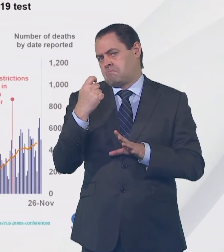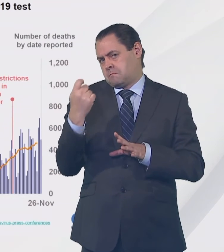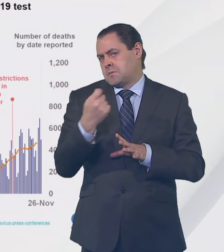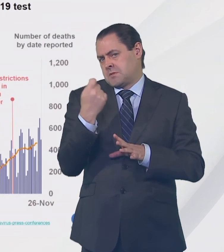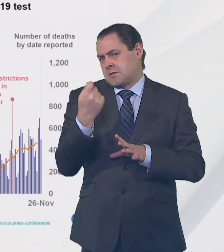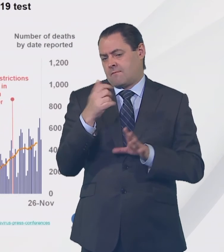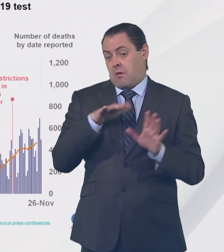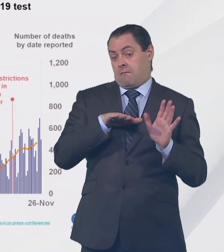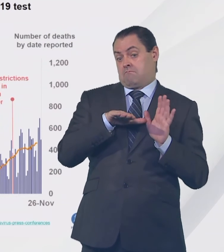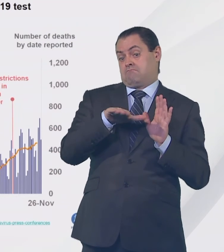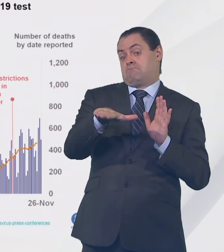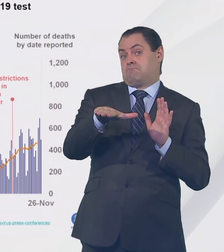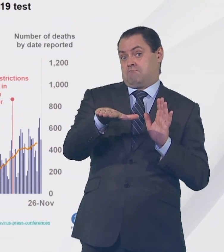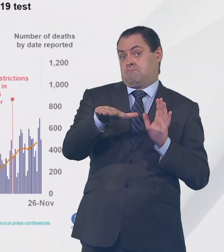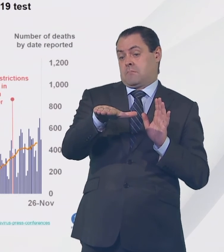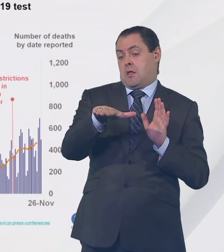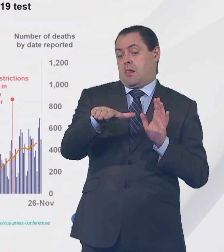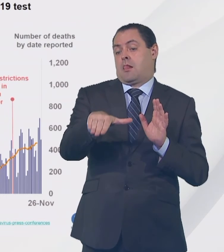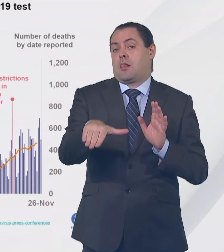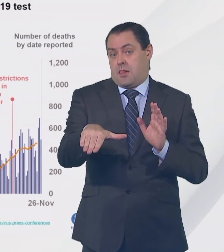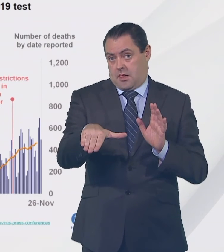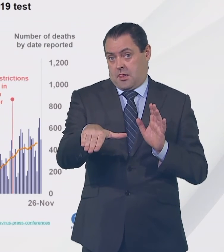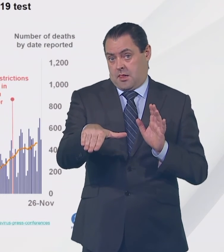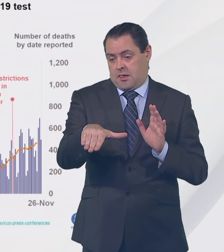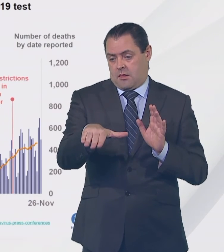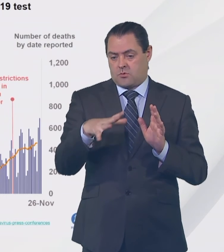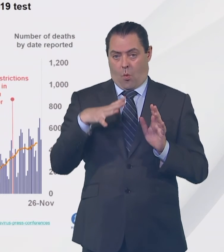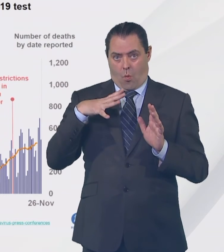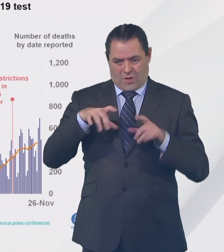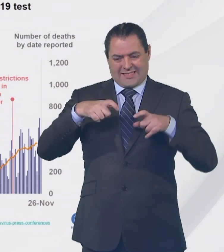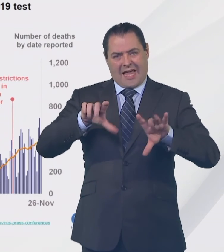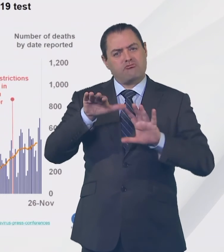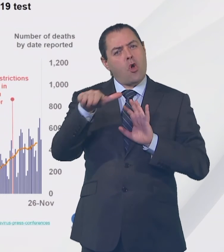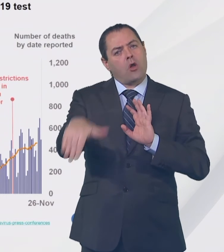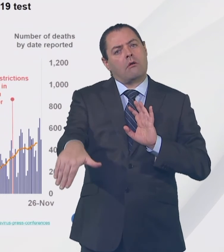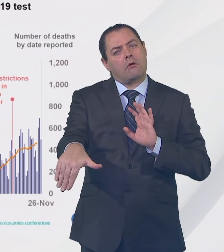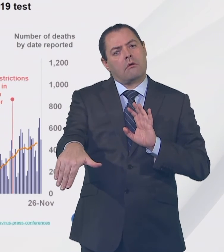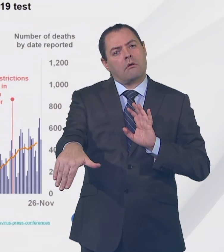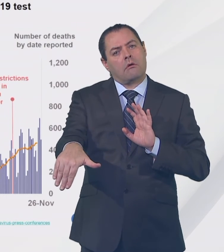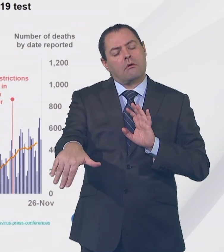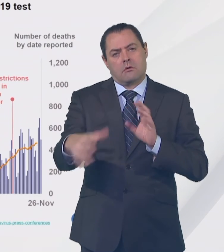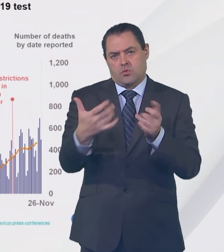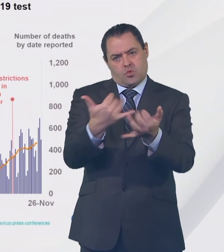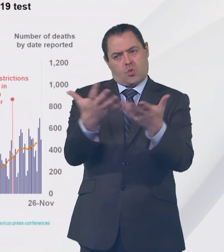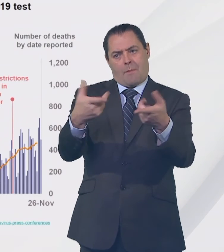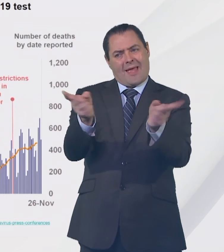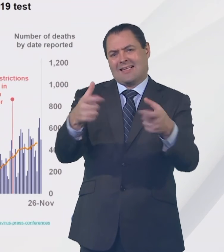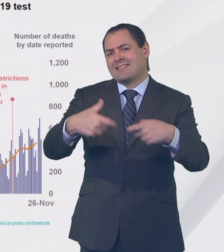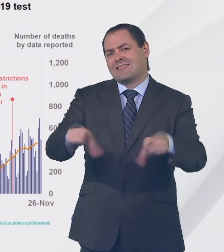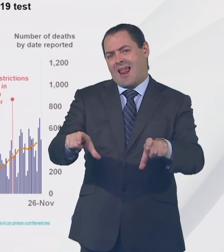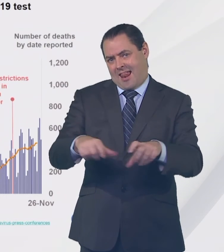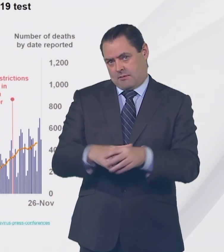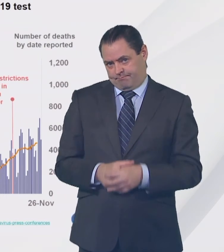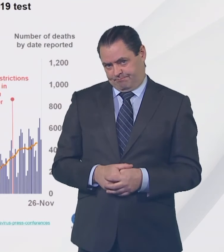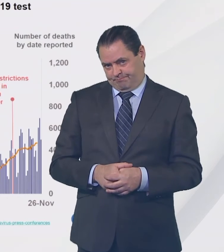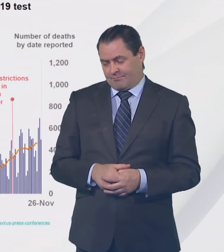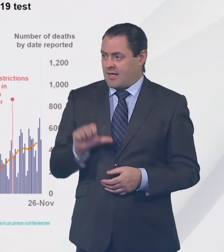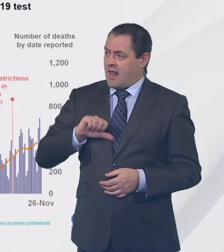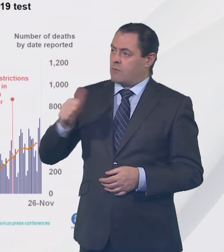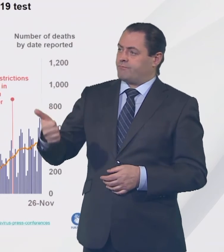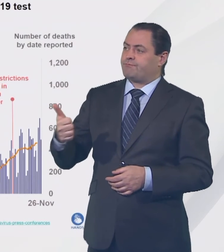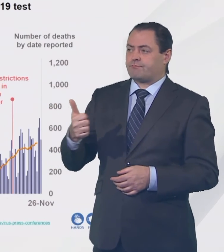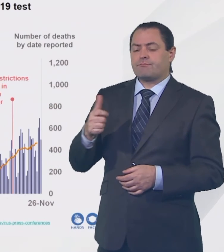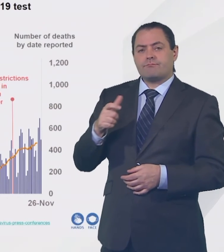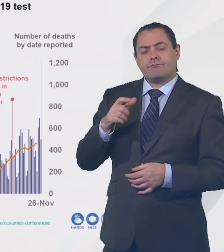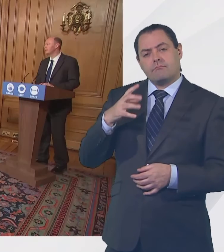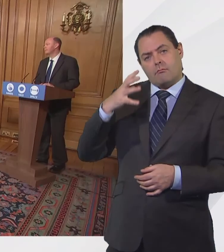it and sending it downwards. And it's important that we do bring it down because numbers remain high. I'll hand over to Chris. Thank